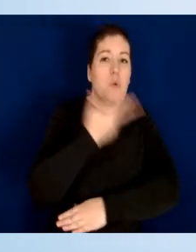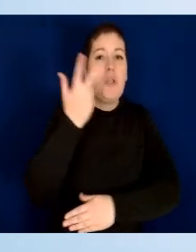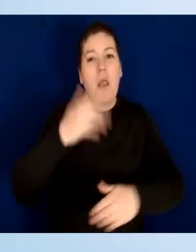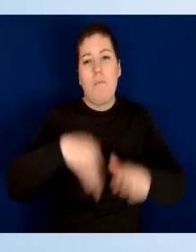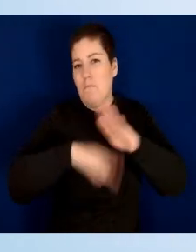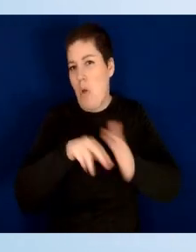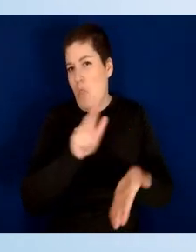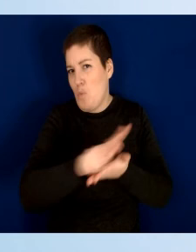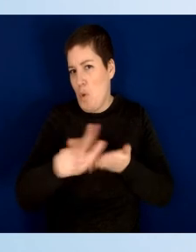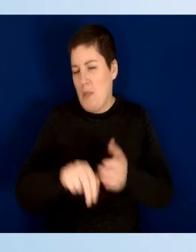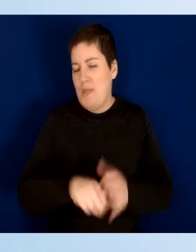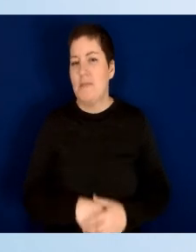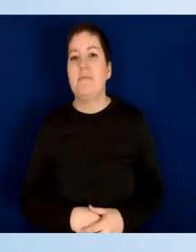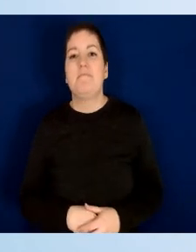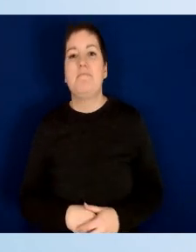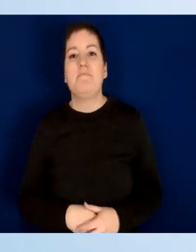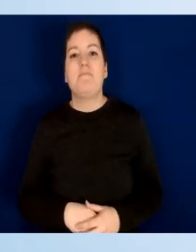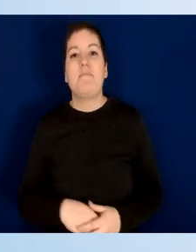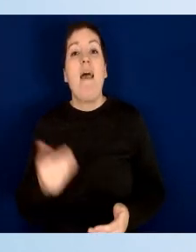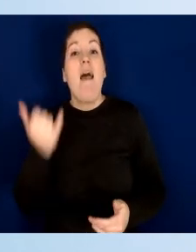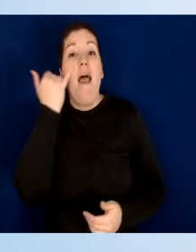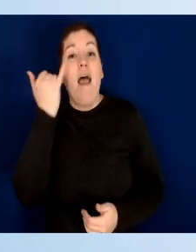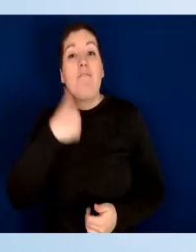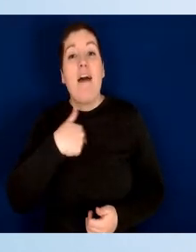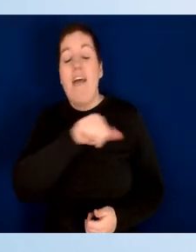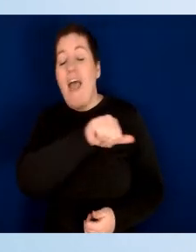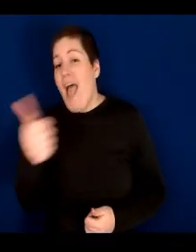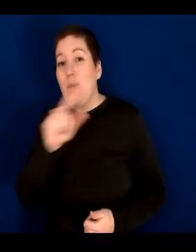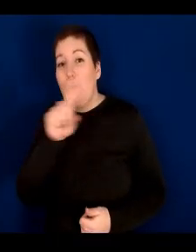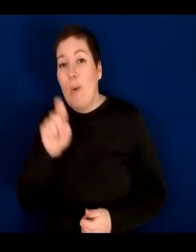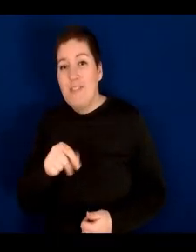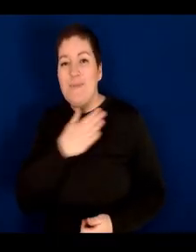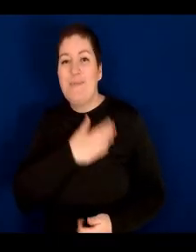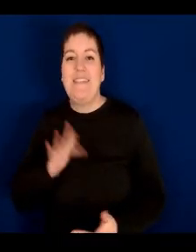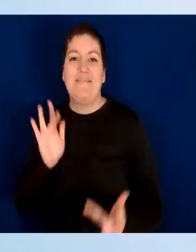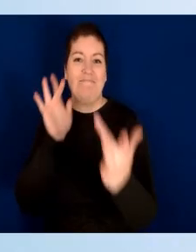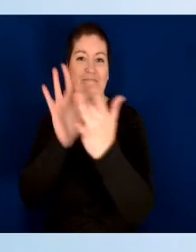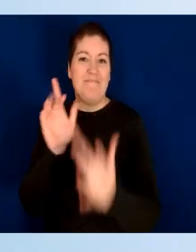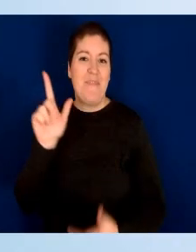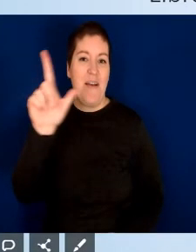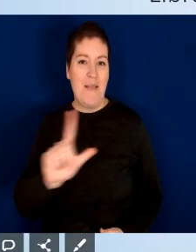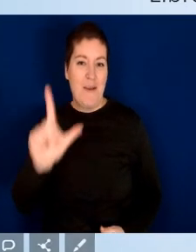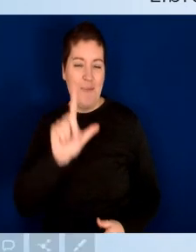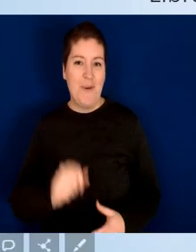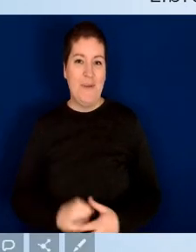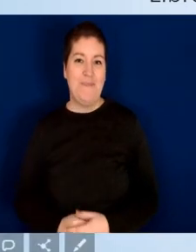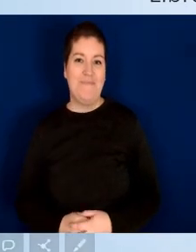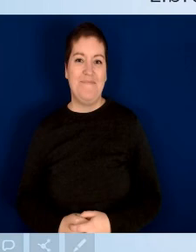books that are going to be used to support your research. If you have any questions, make sure you ask us in the library.